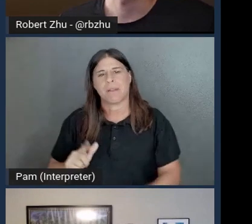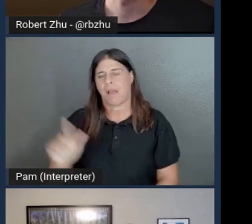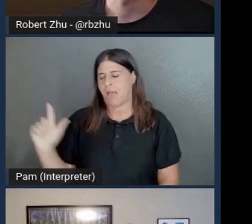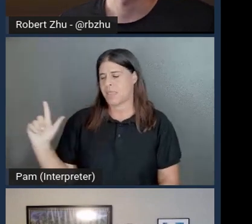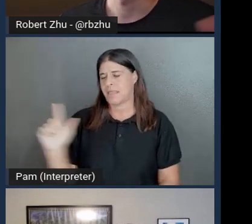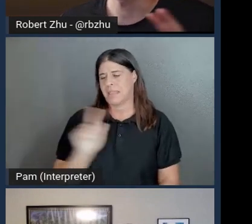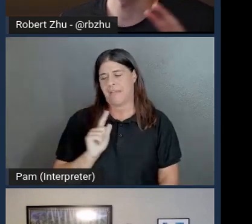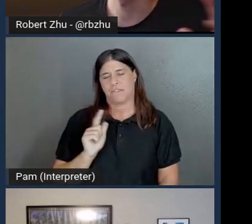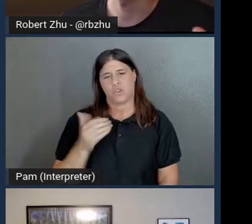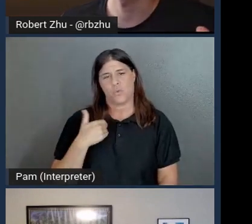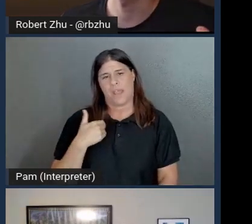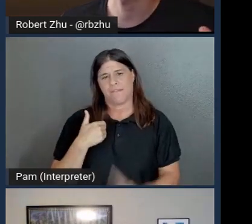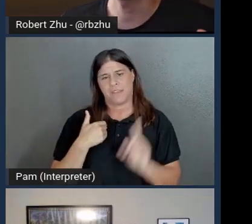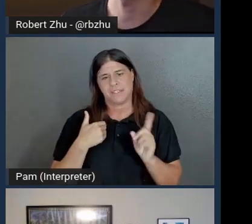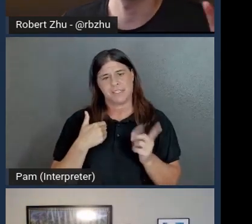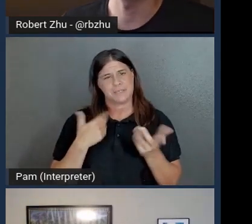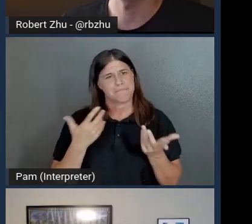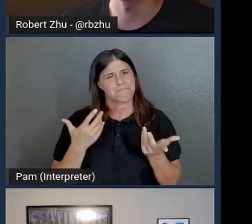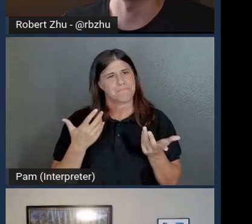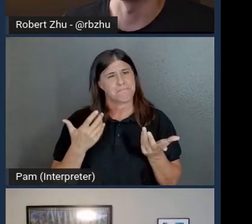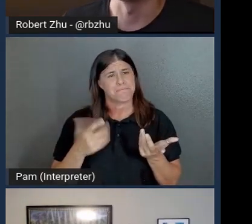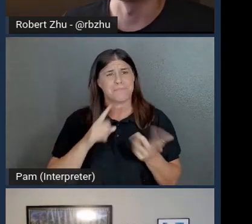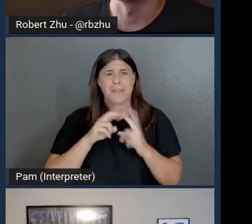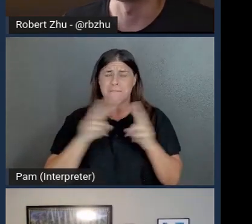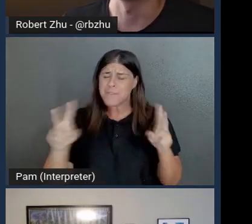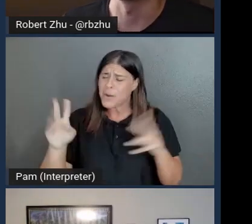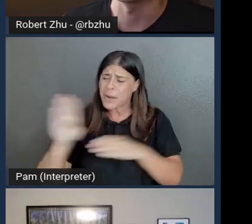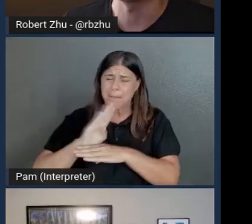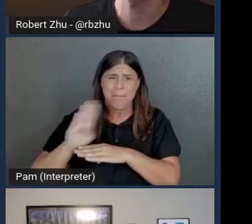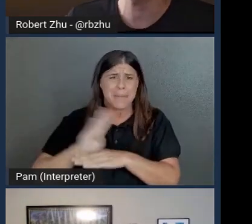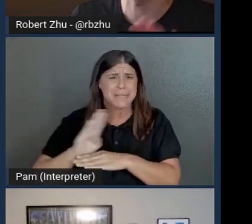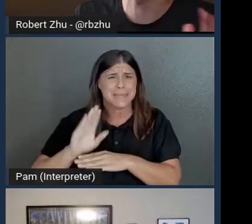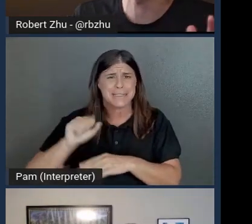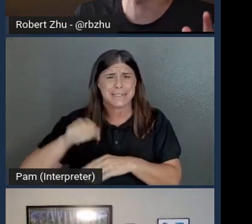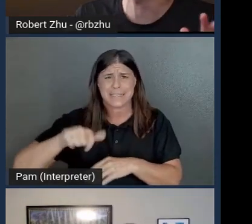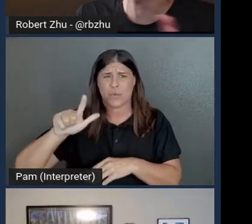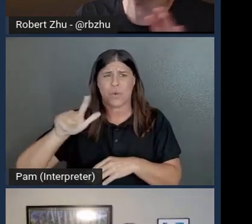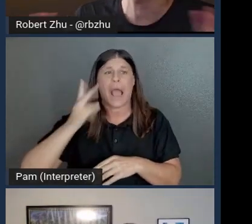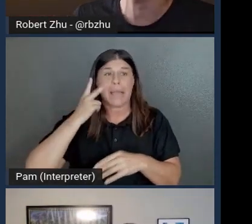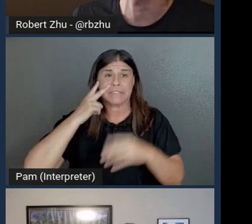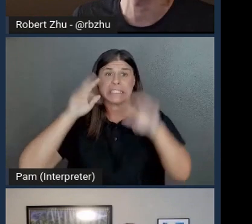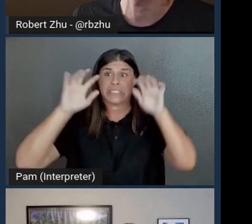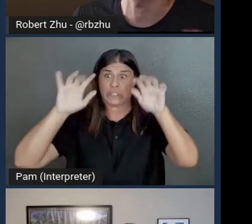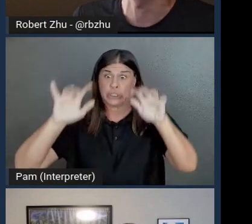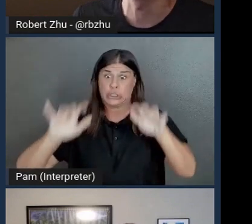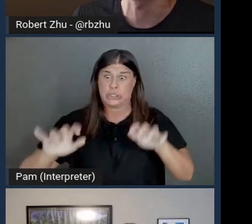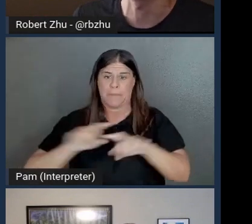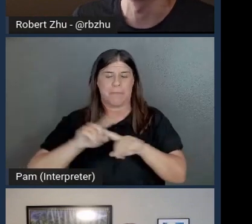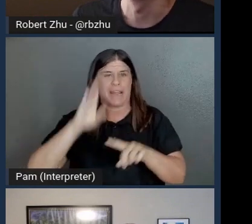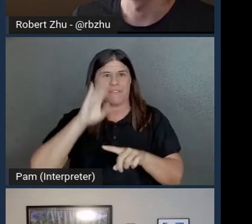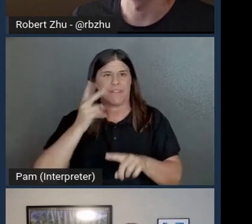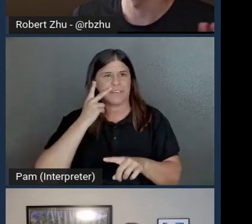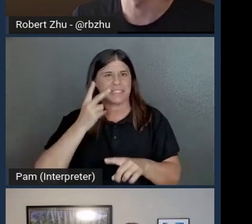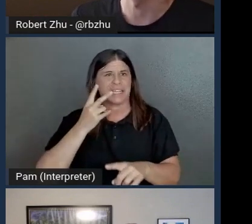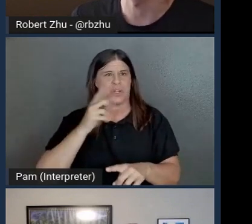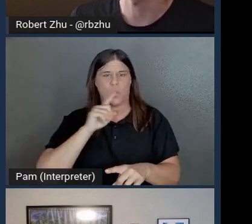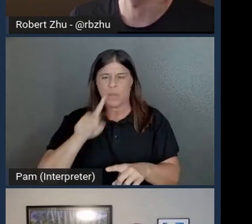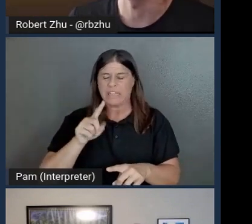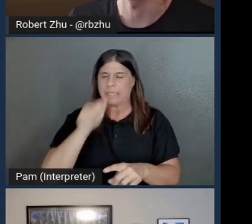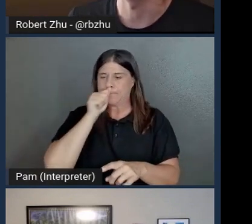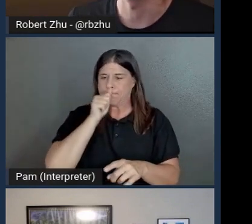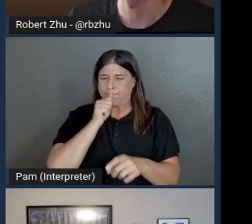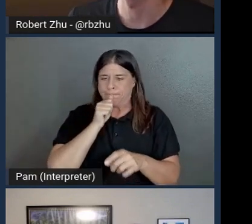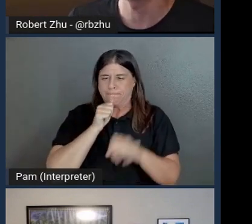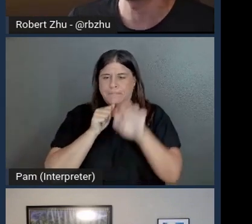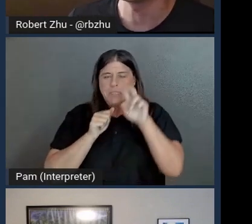this frankly very busy SQL query. I've seen busier, but I cannot say that I've ever had a good time dealing with this kind of